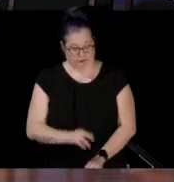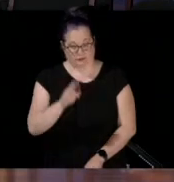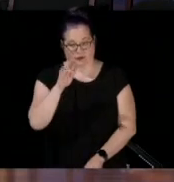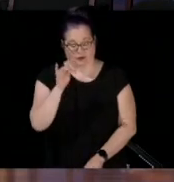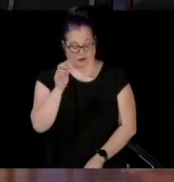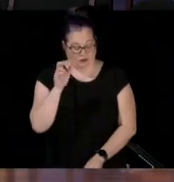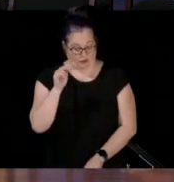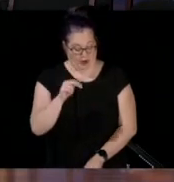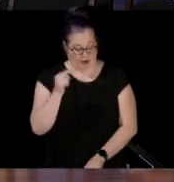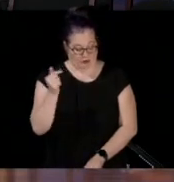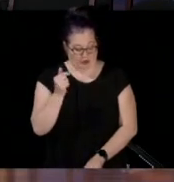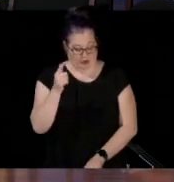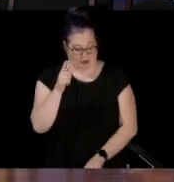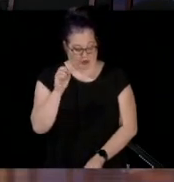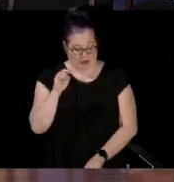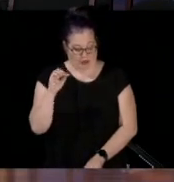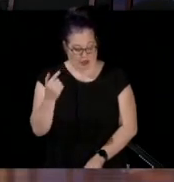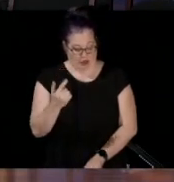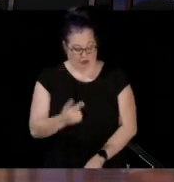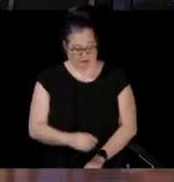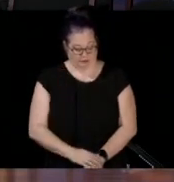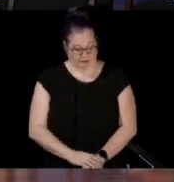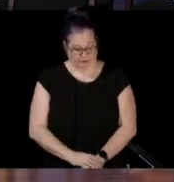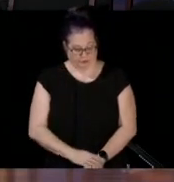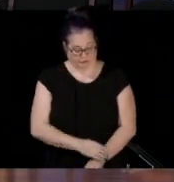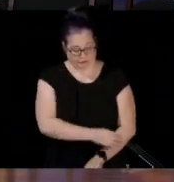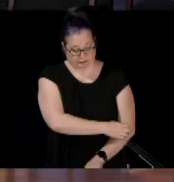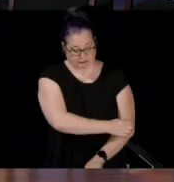Ryan Gregory Long.